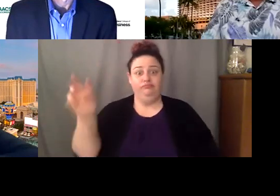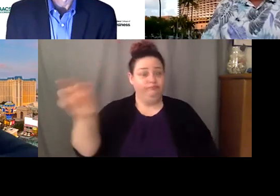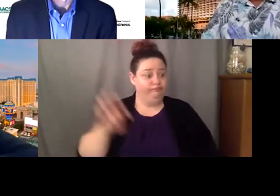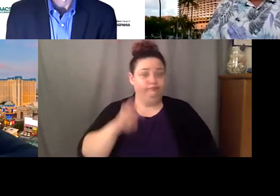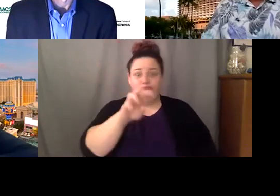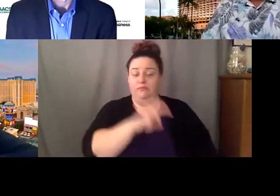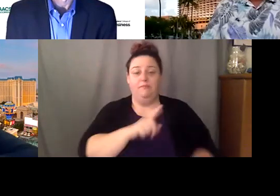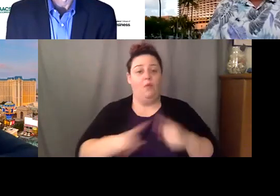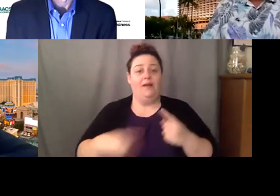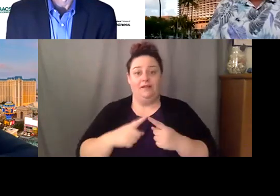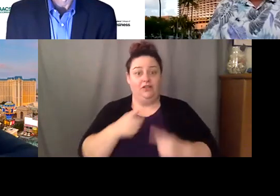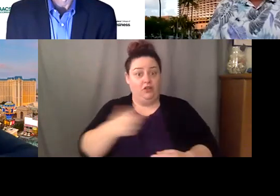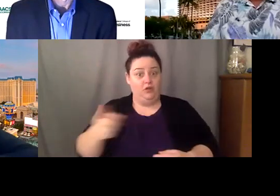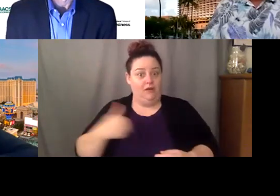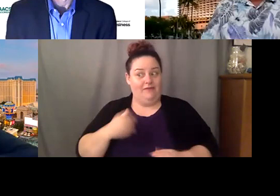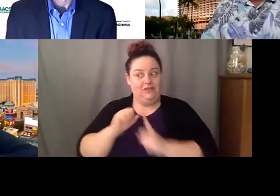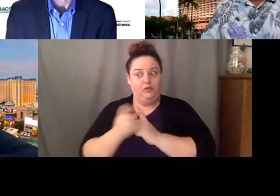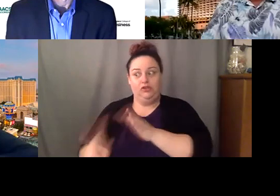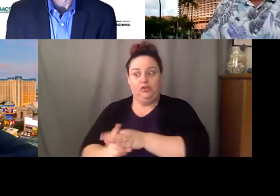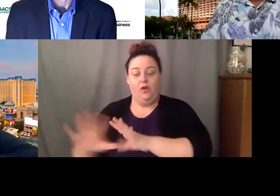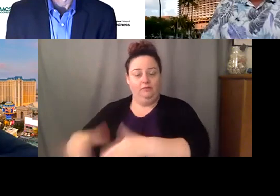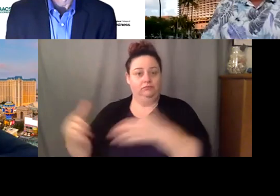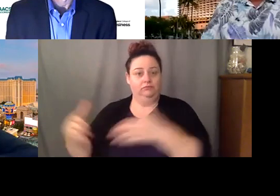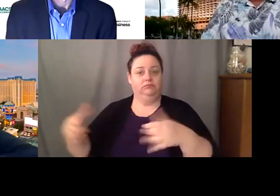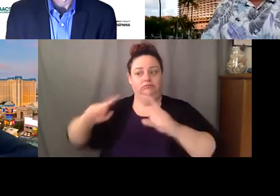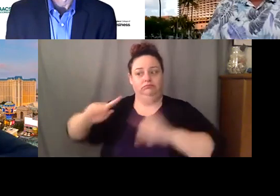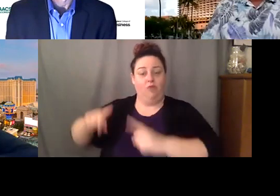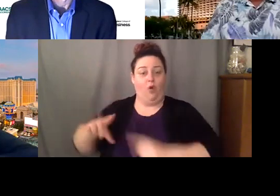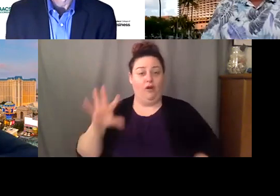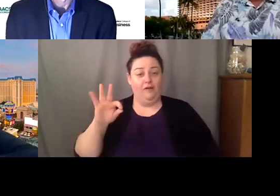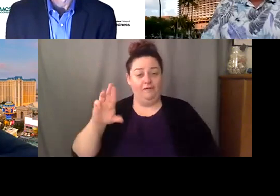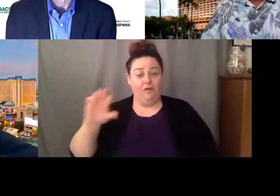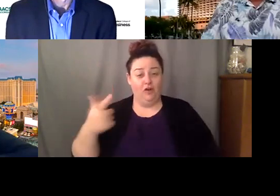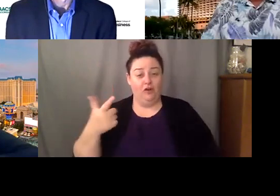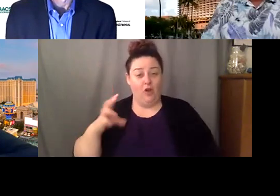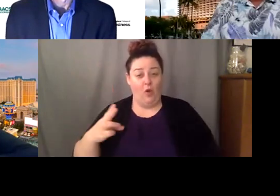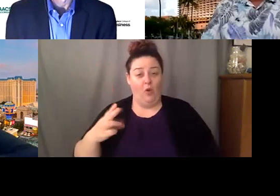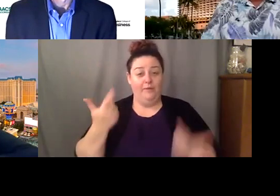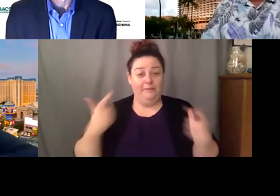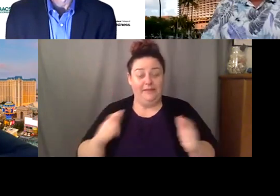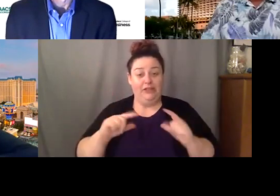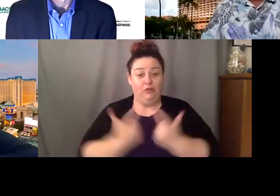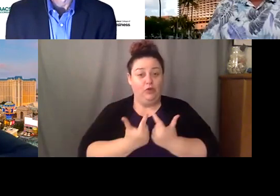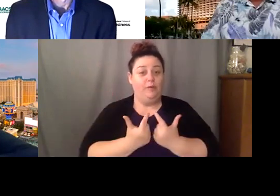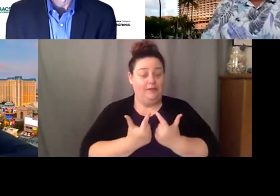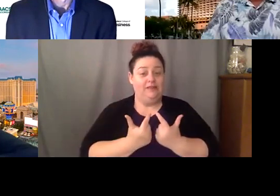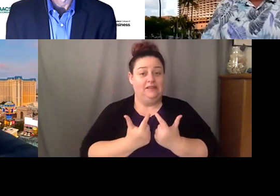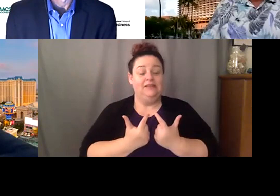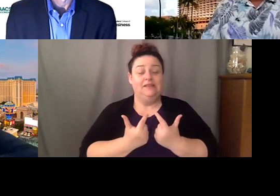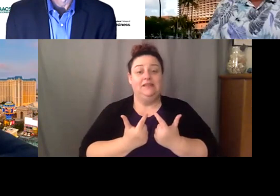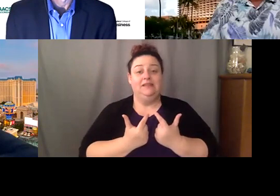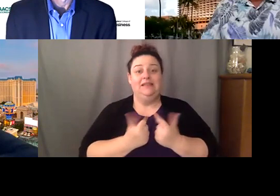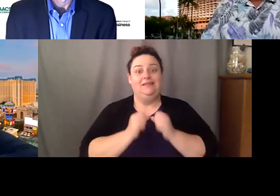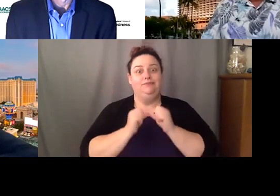you do have a situation where you furloughed a large group, And it extends into